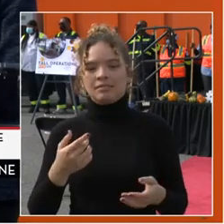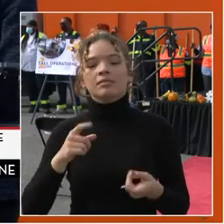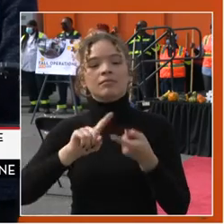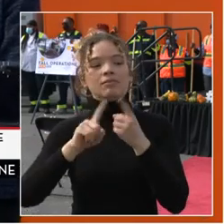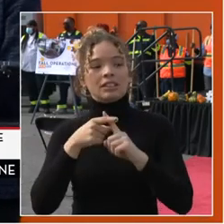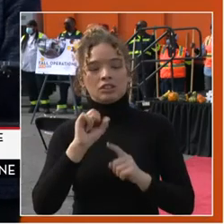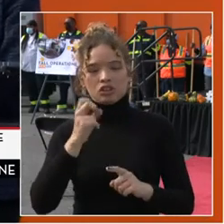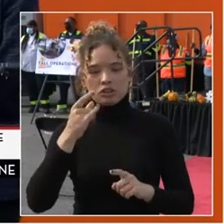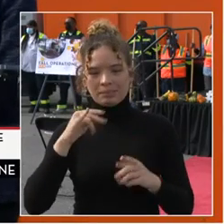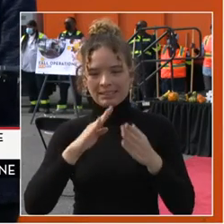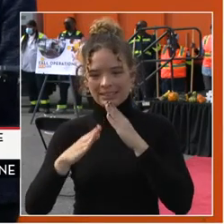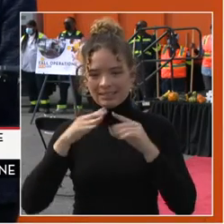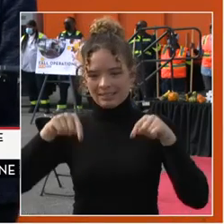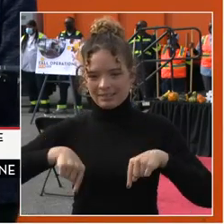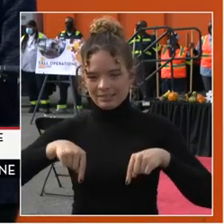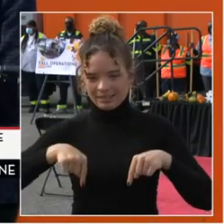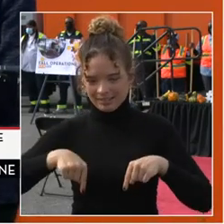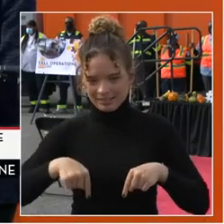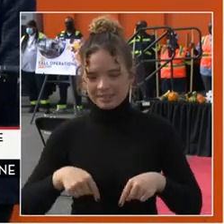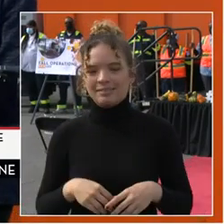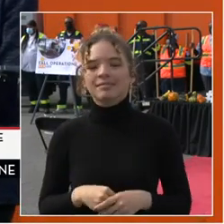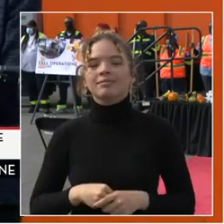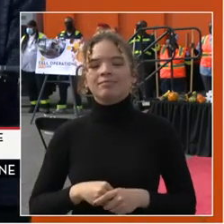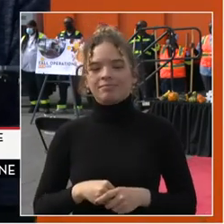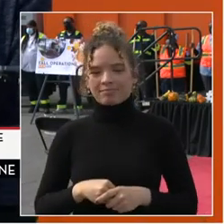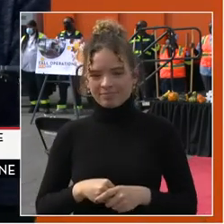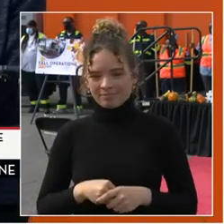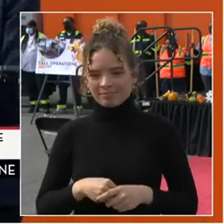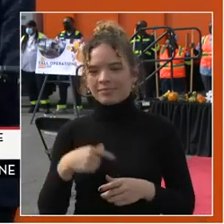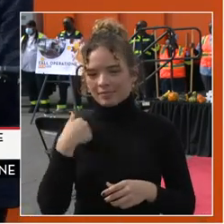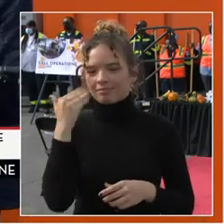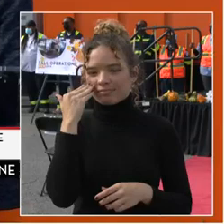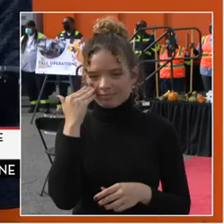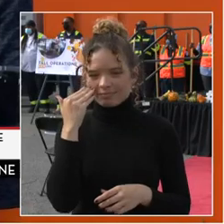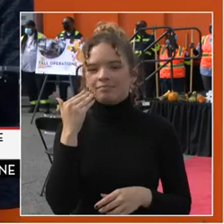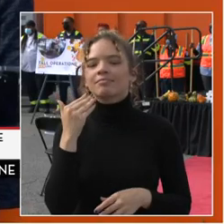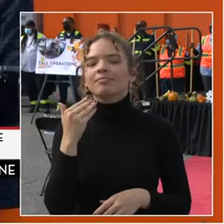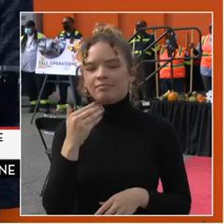school system is ranked 49 out of the 50 states within the country,